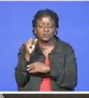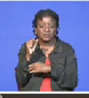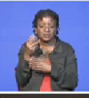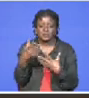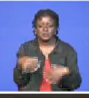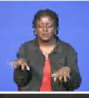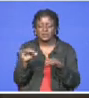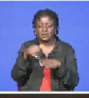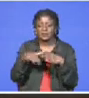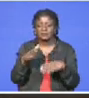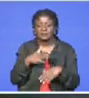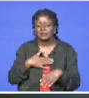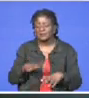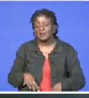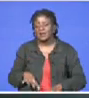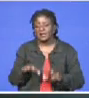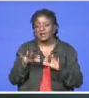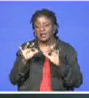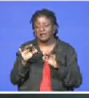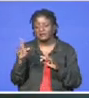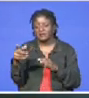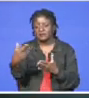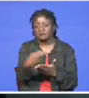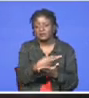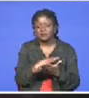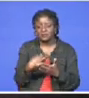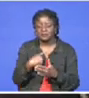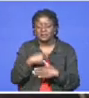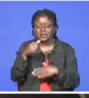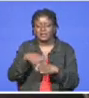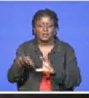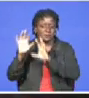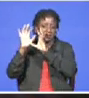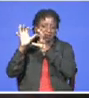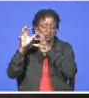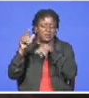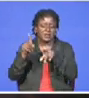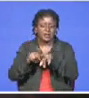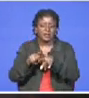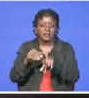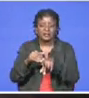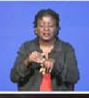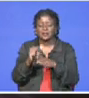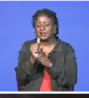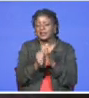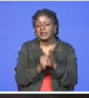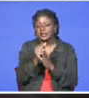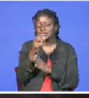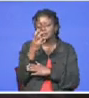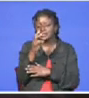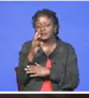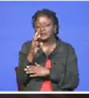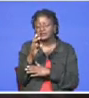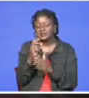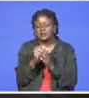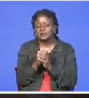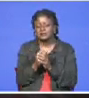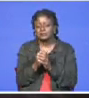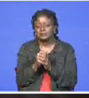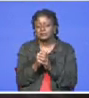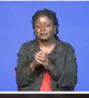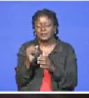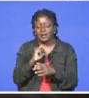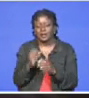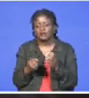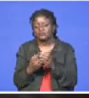instrumental in my life. He recruited me in basketball at the age of 17 on his Carter Sitachi team, and